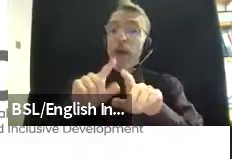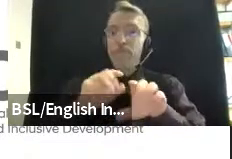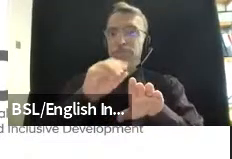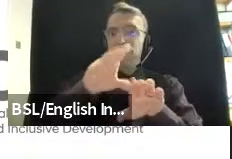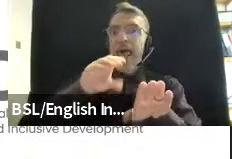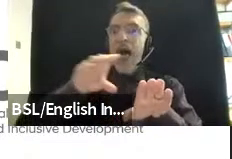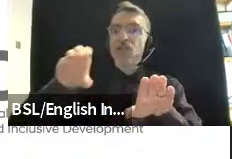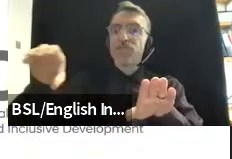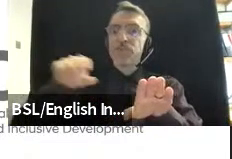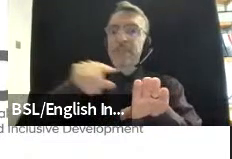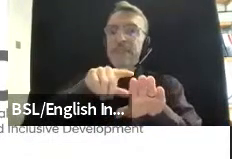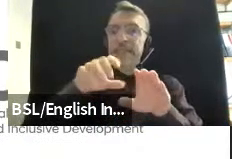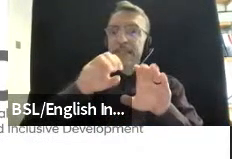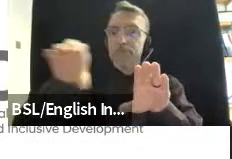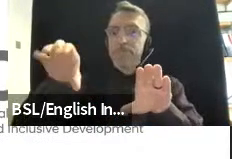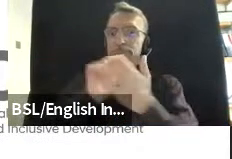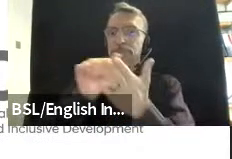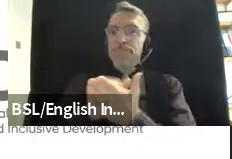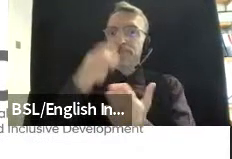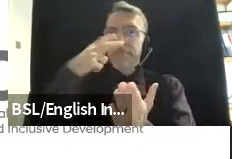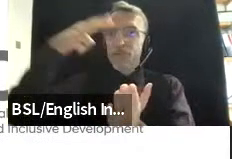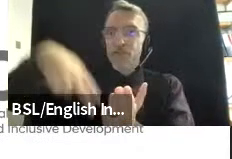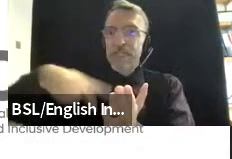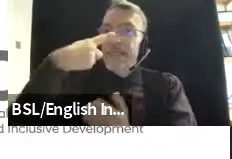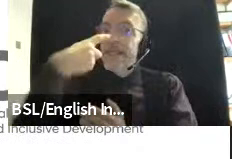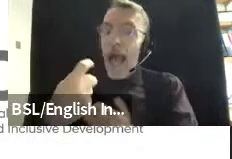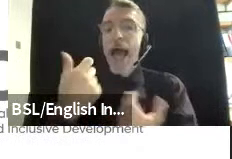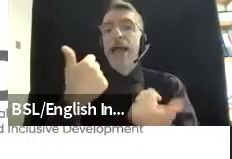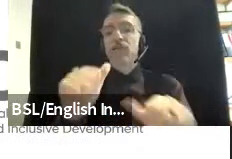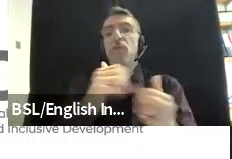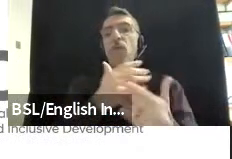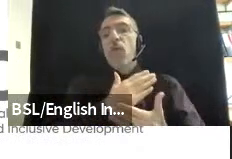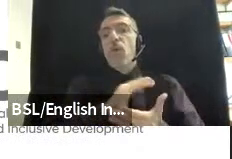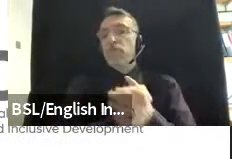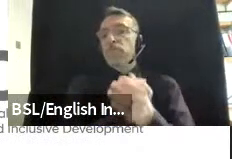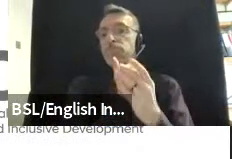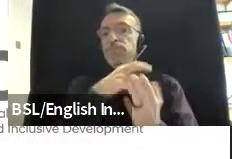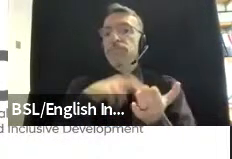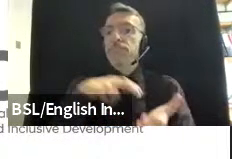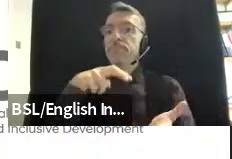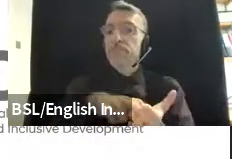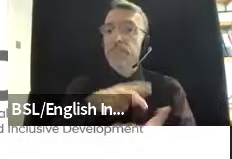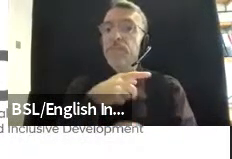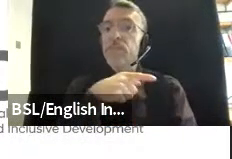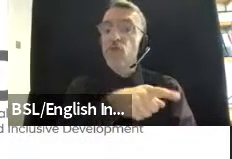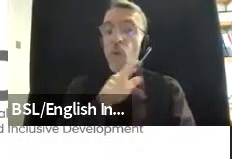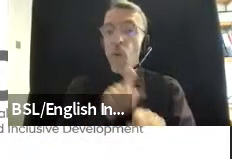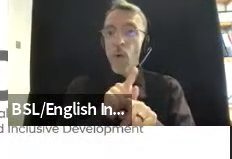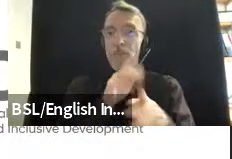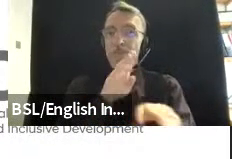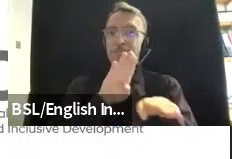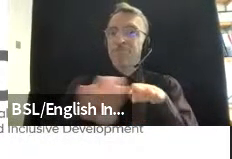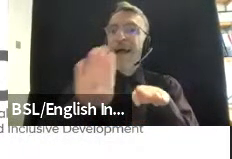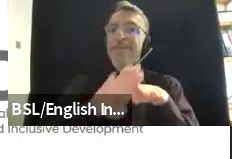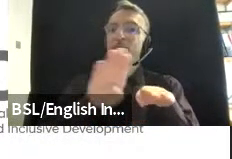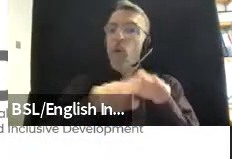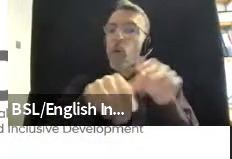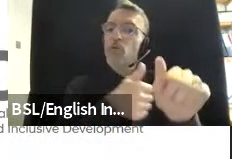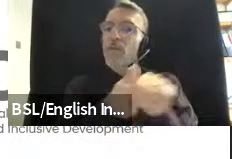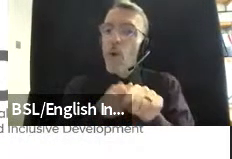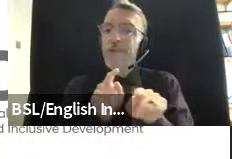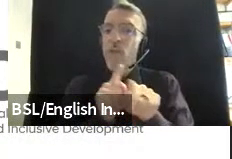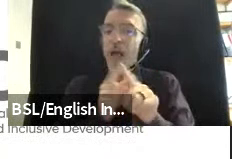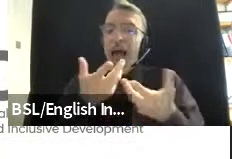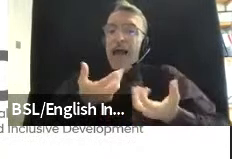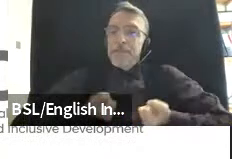A few participants spoke of religious leaders or communities and provided them with practical support, who helped them accept their